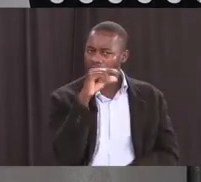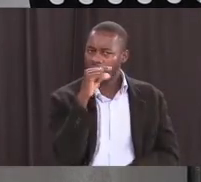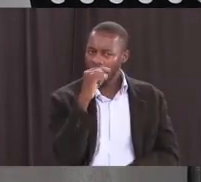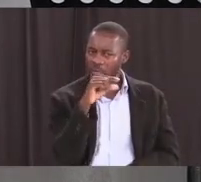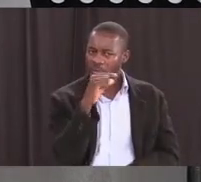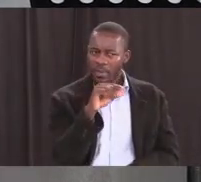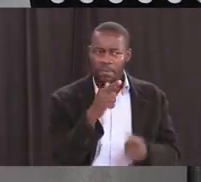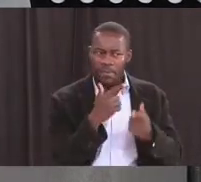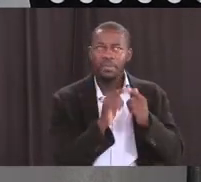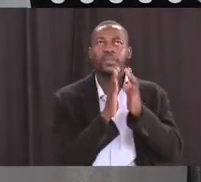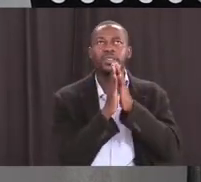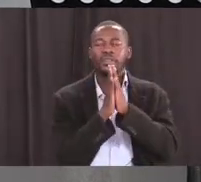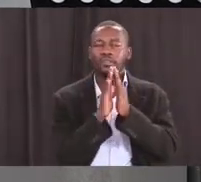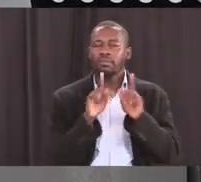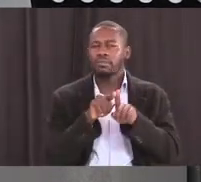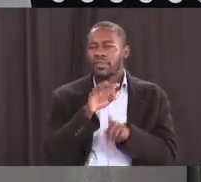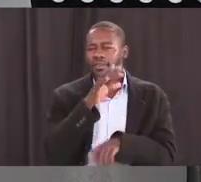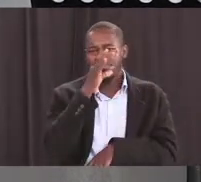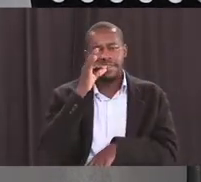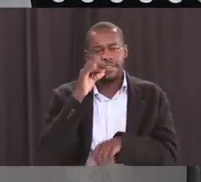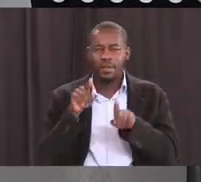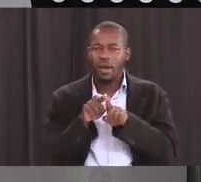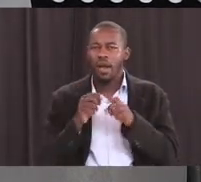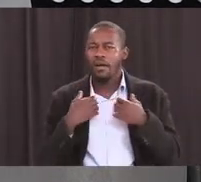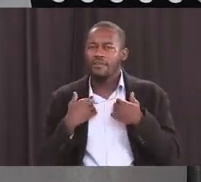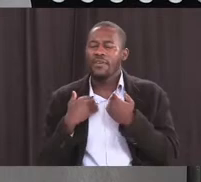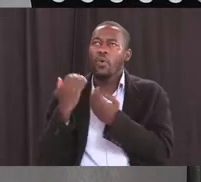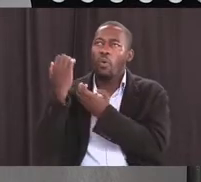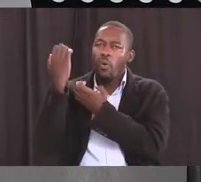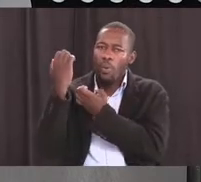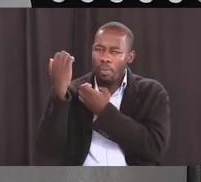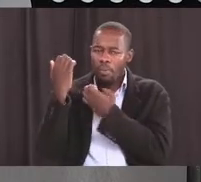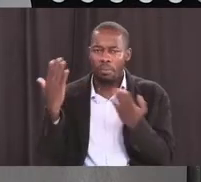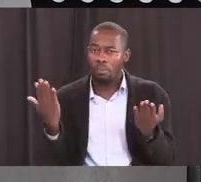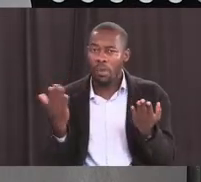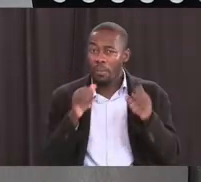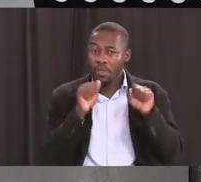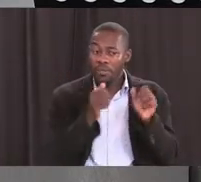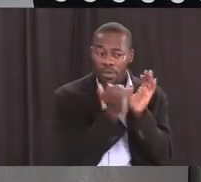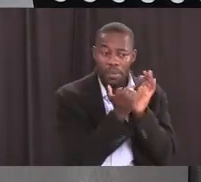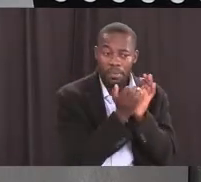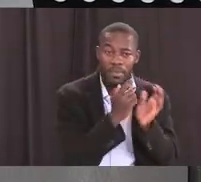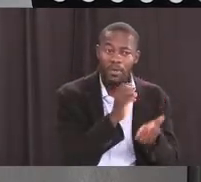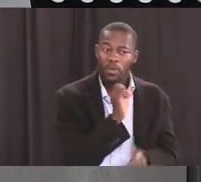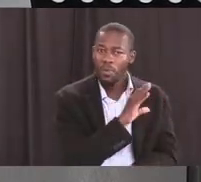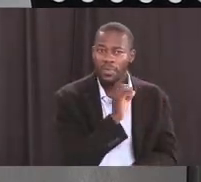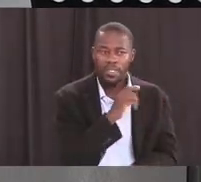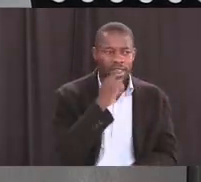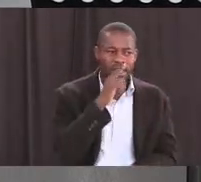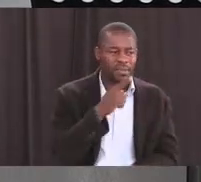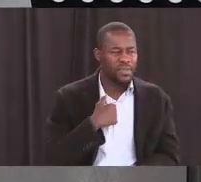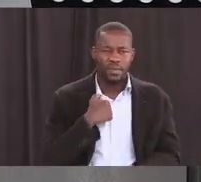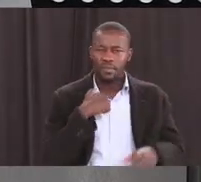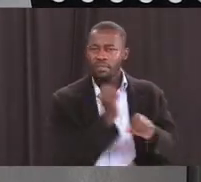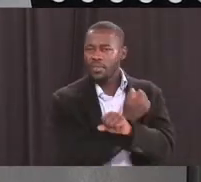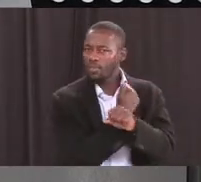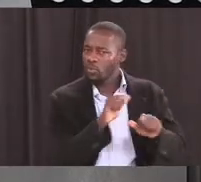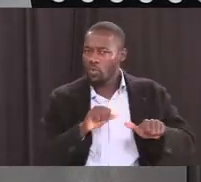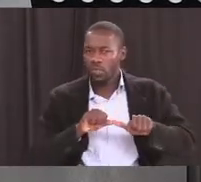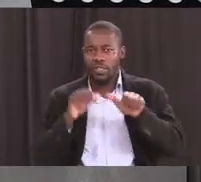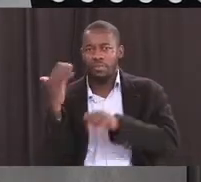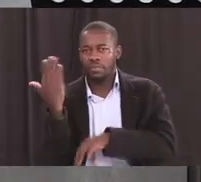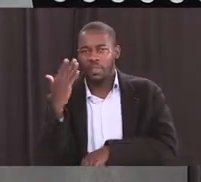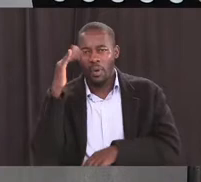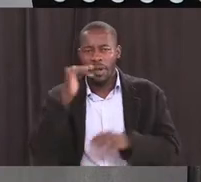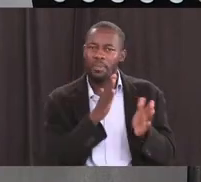from God in prayer. God, I won't move until you give me the whole plan. I'm just